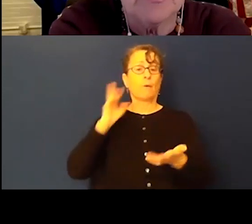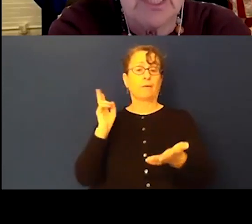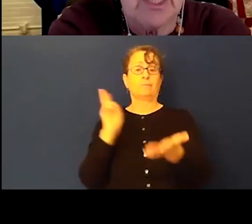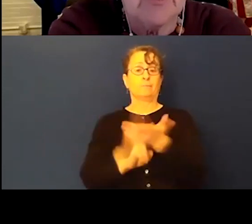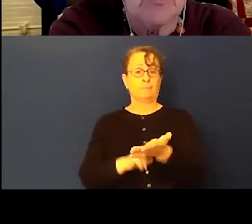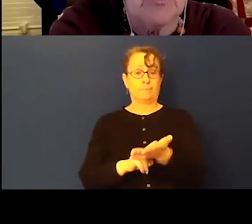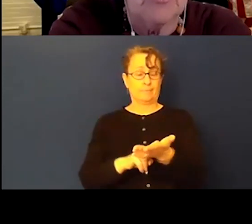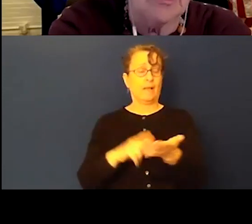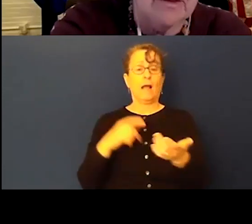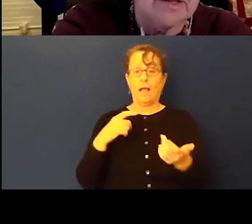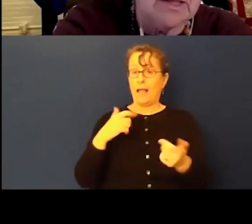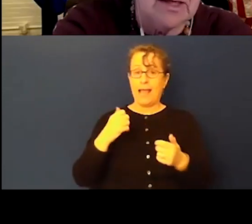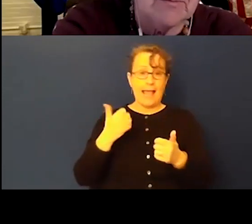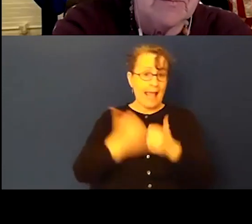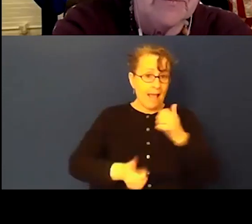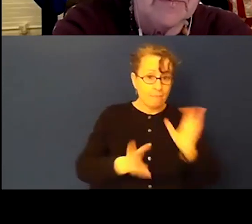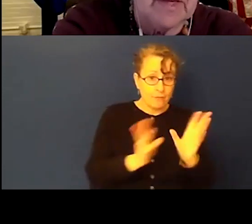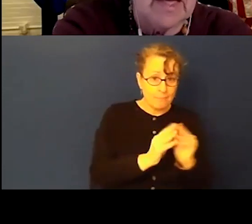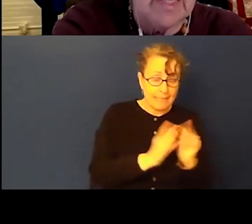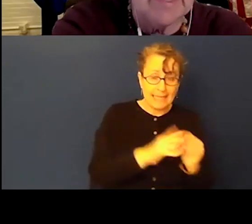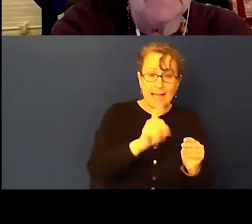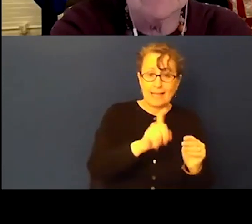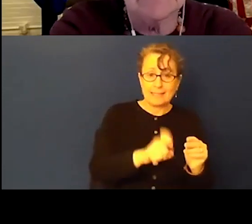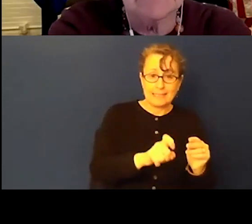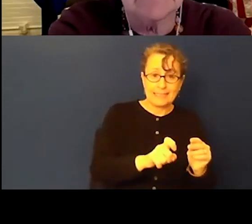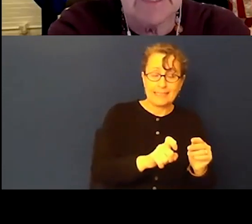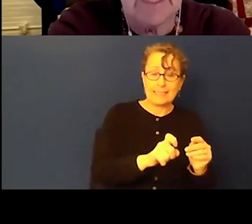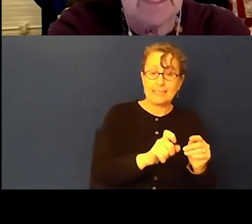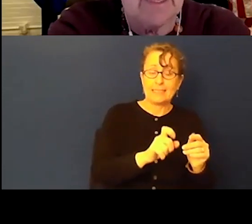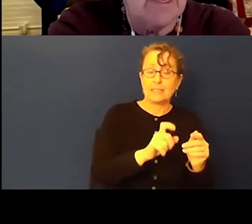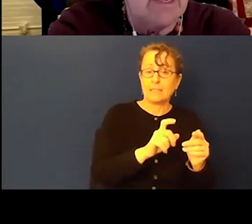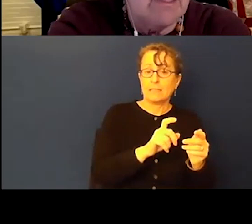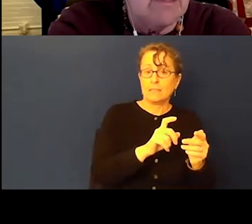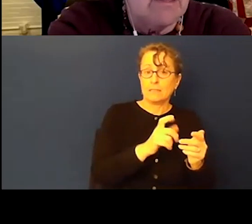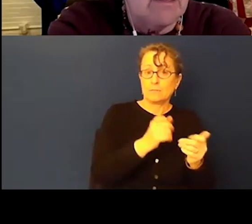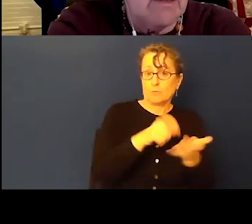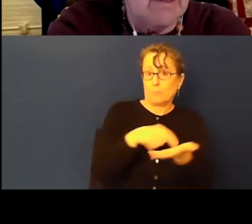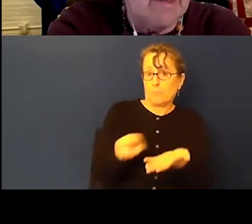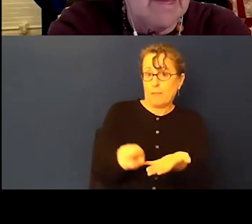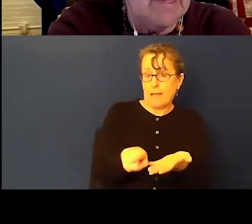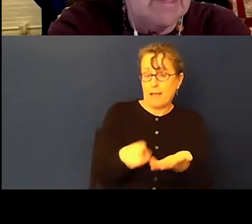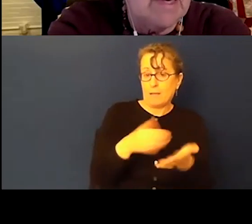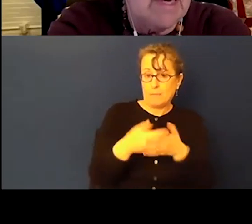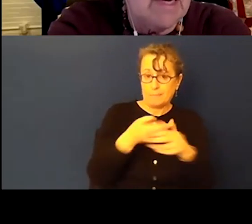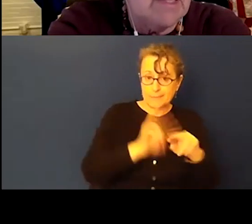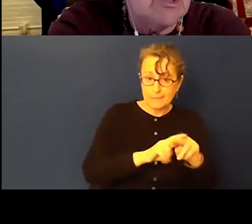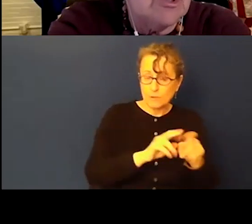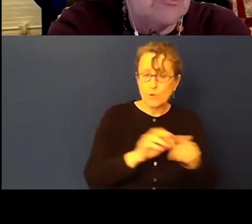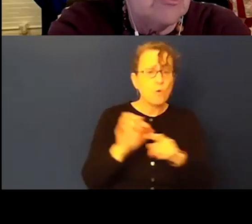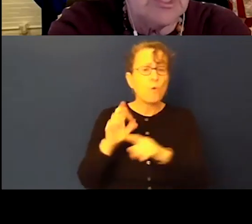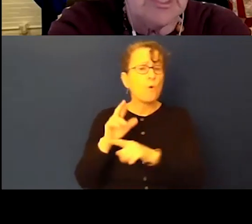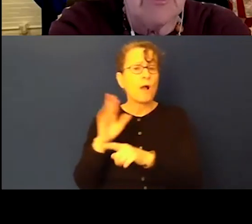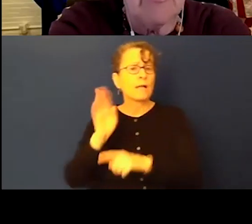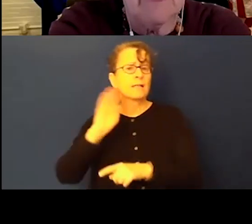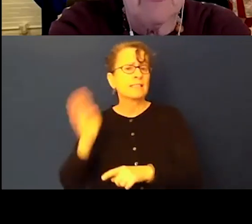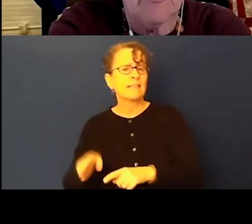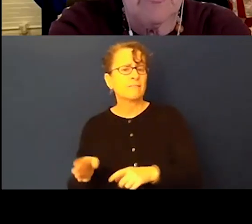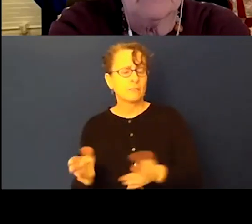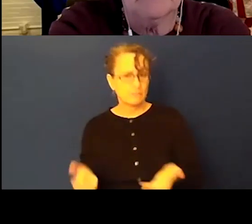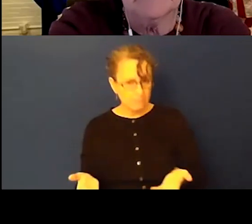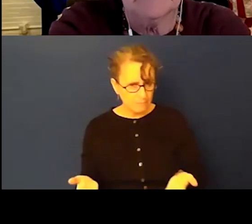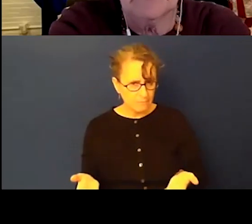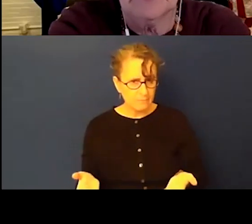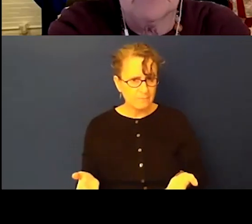all the time or none of the time. And like, let's say I had a need to care